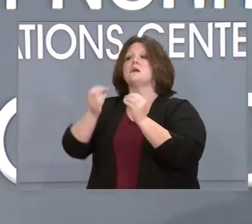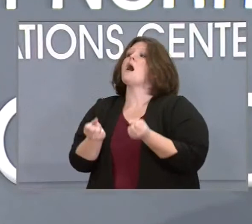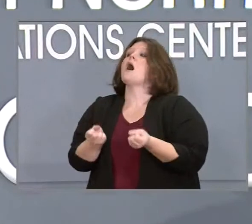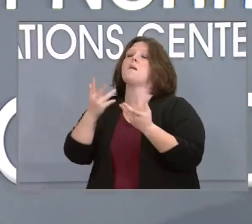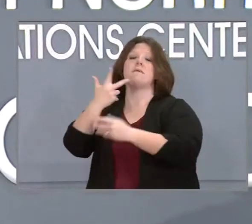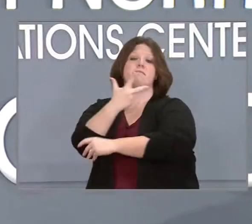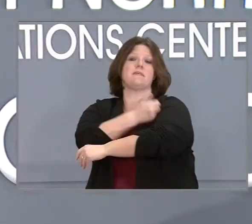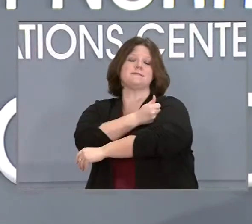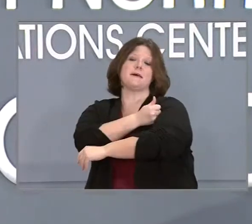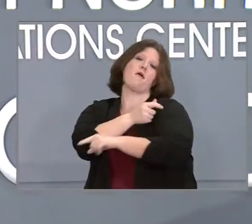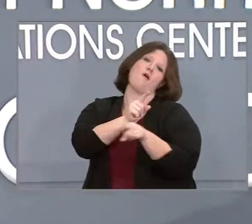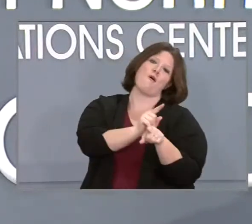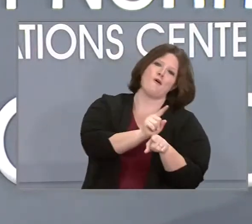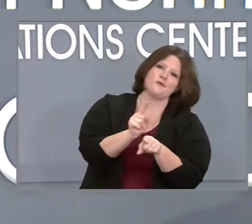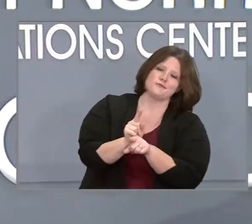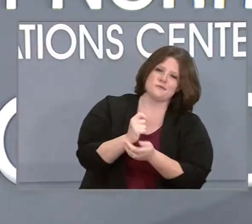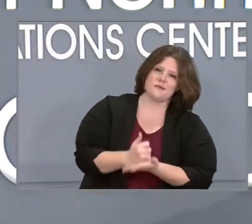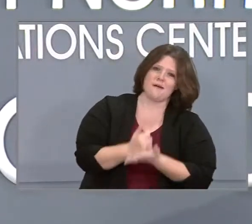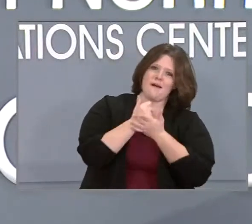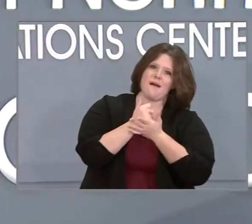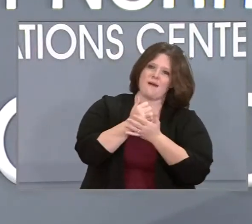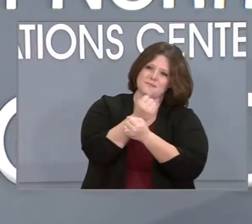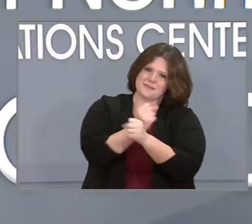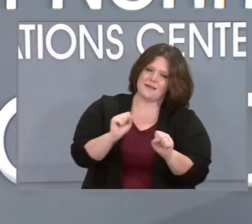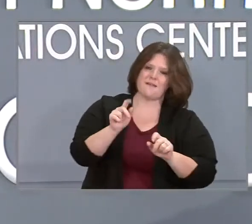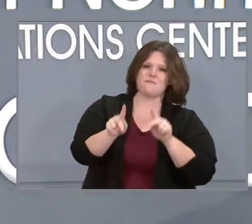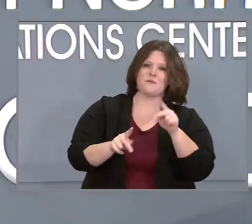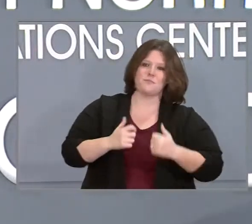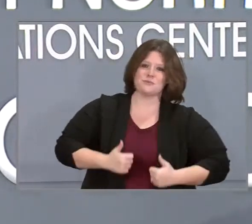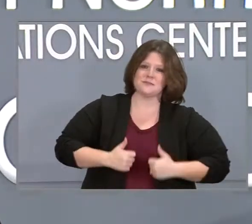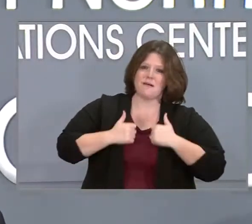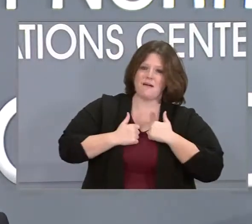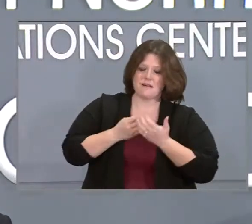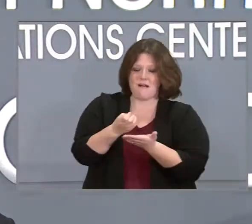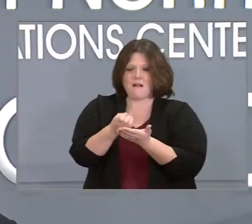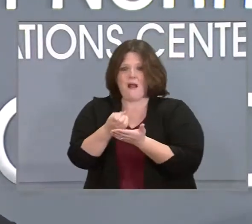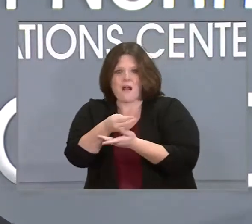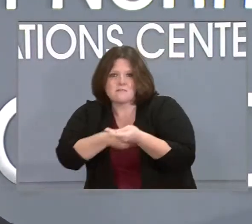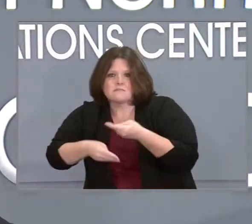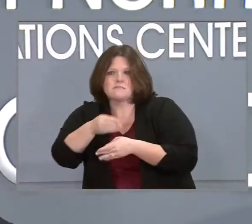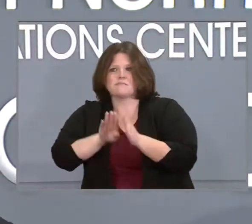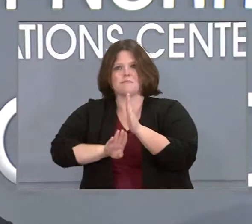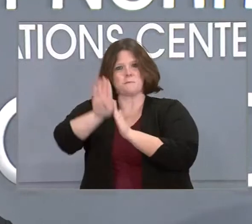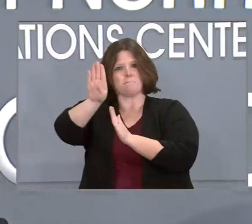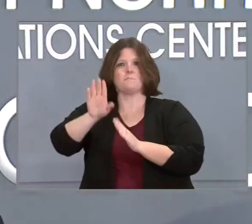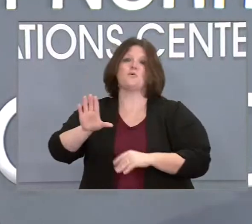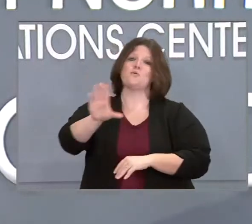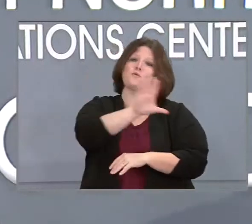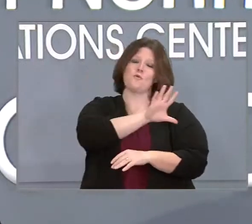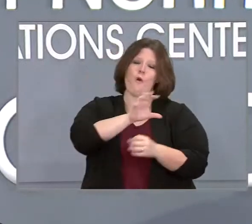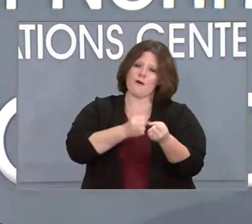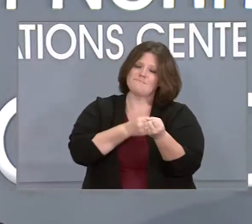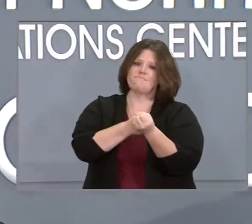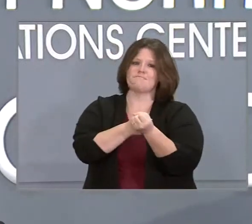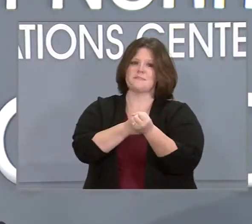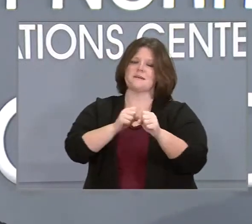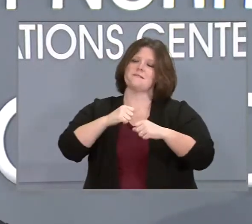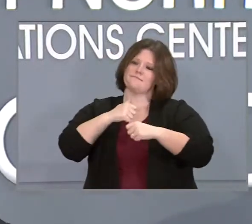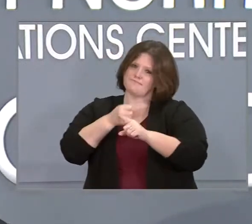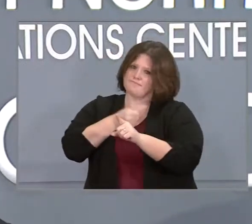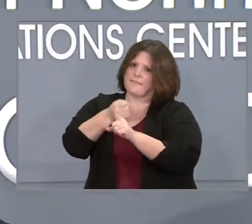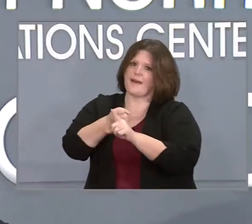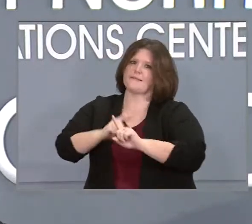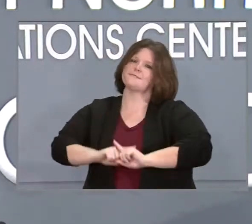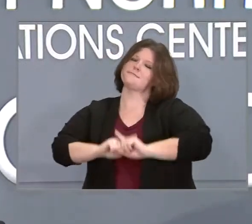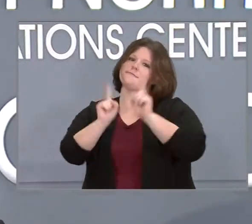lives and helped boost our economy. Your leadership is making a difference. There are still challenges.